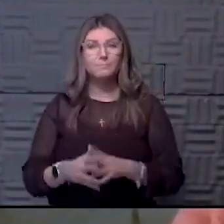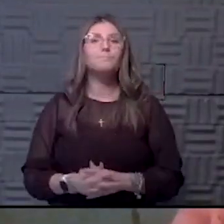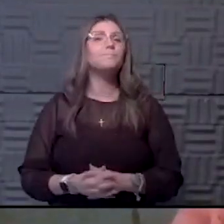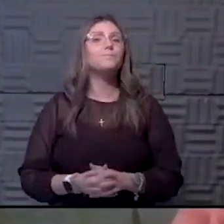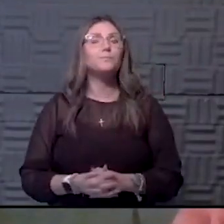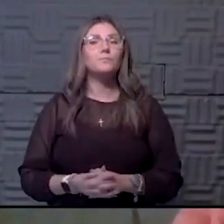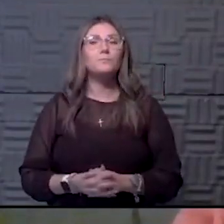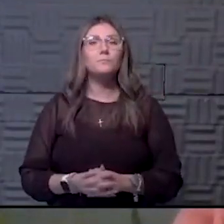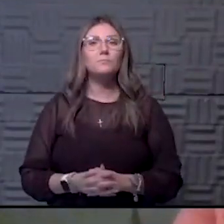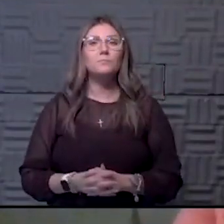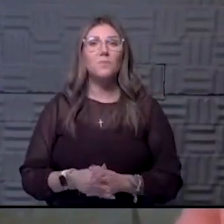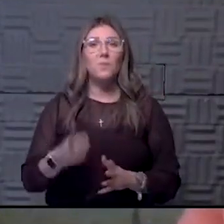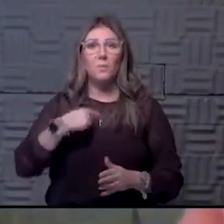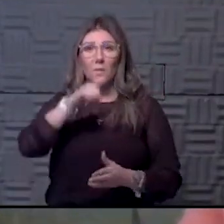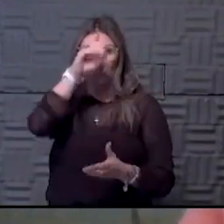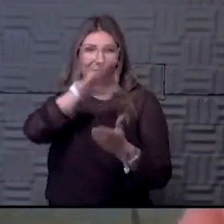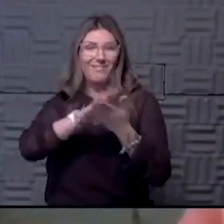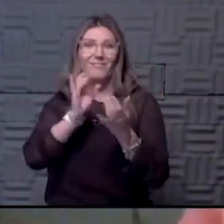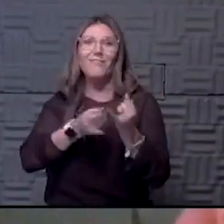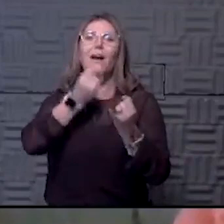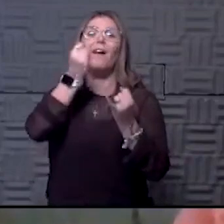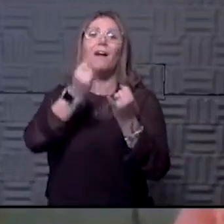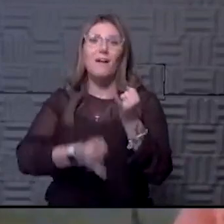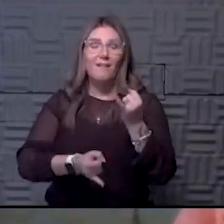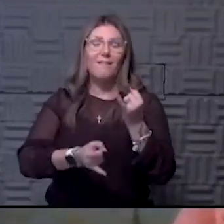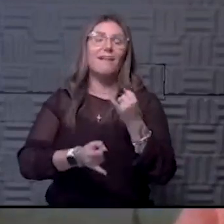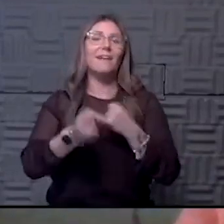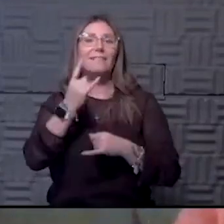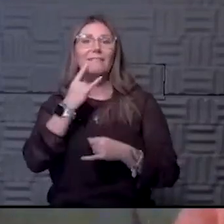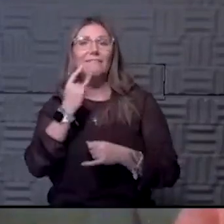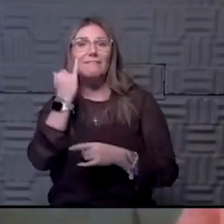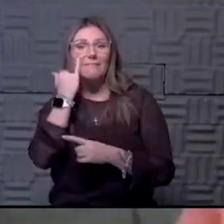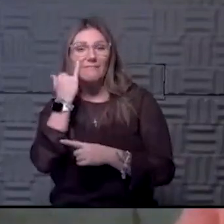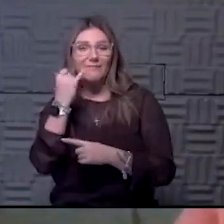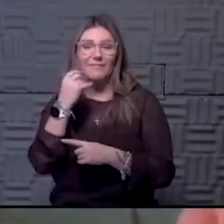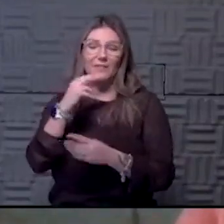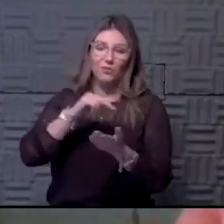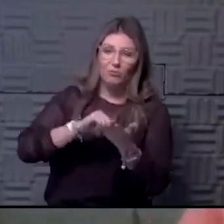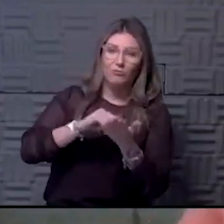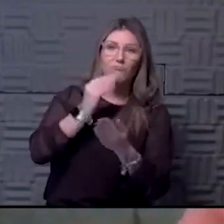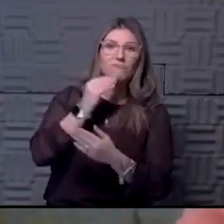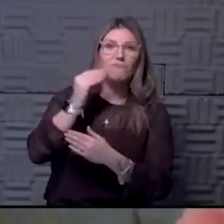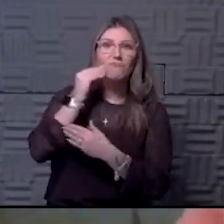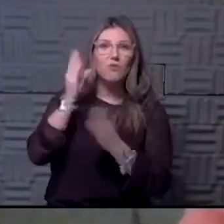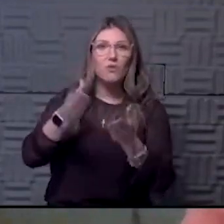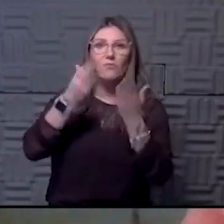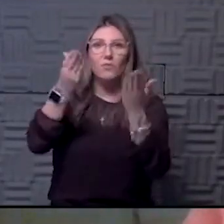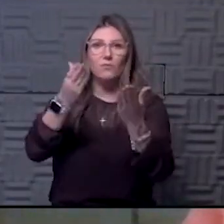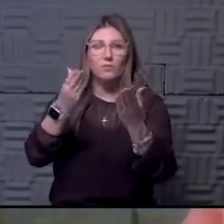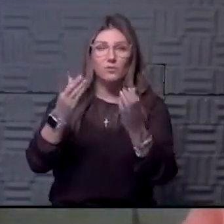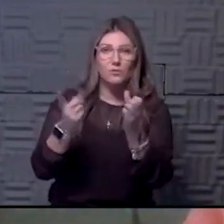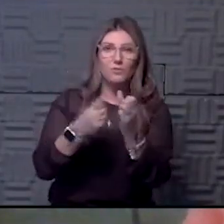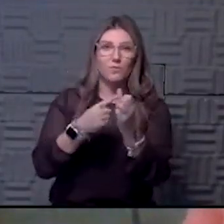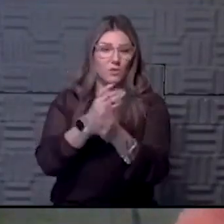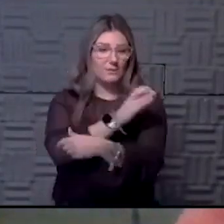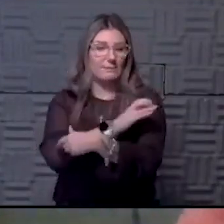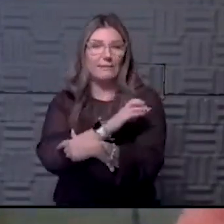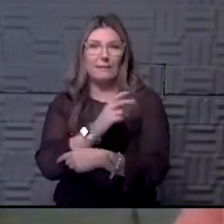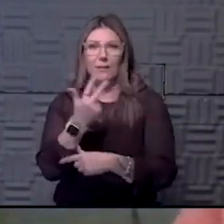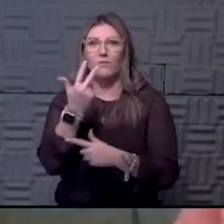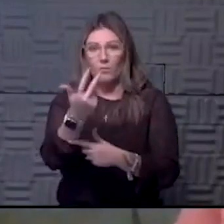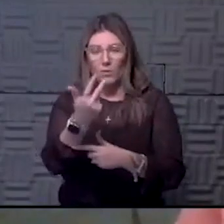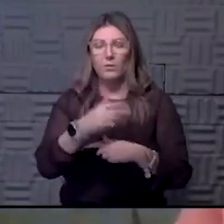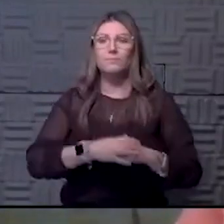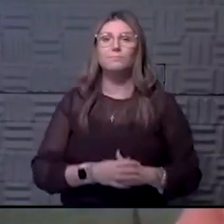we finally do believe that everyone in the nursing homes have at least all been offered their first clinic of 3. So you